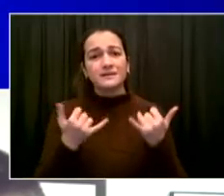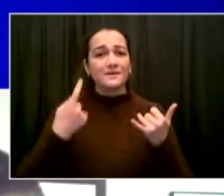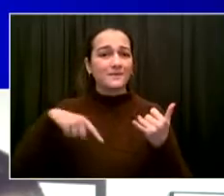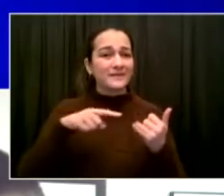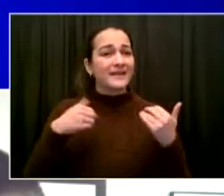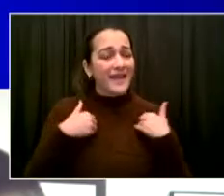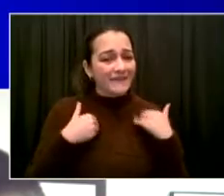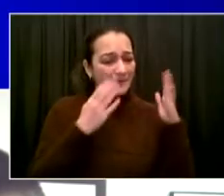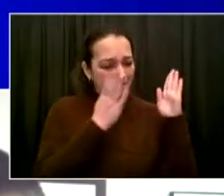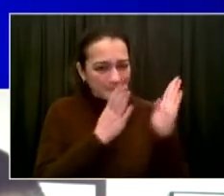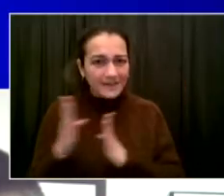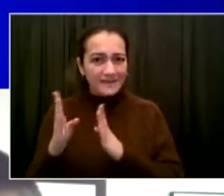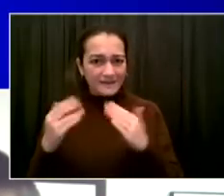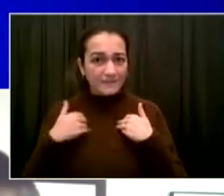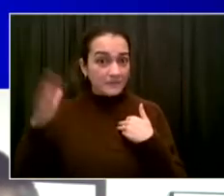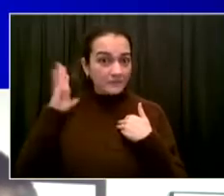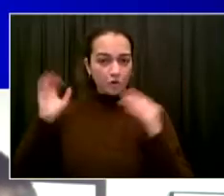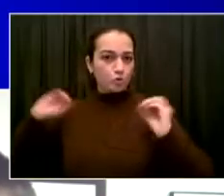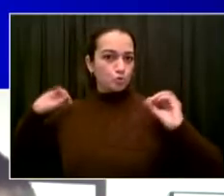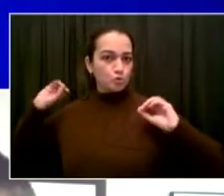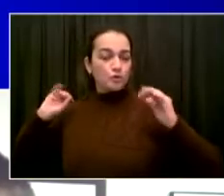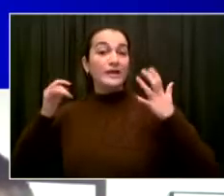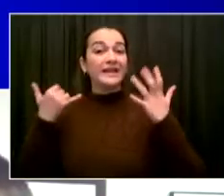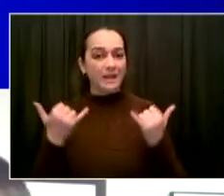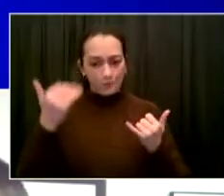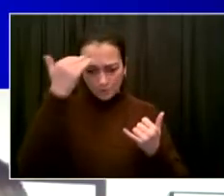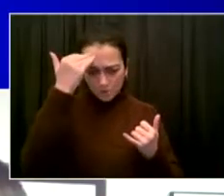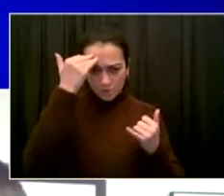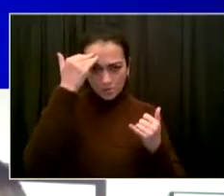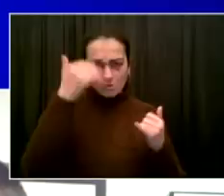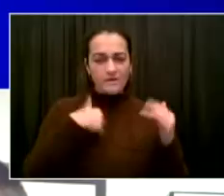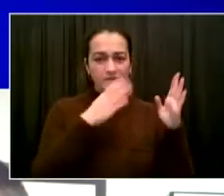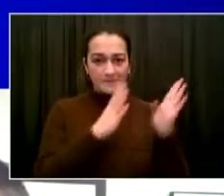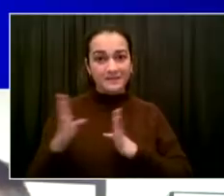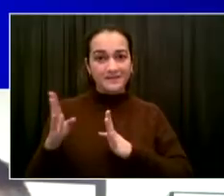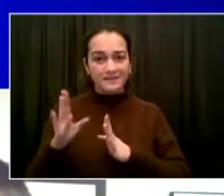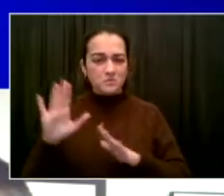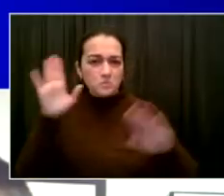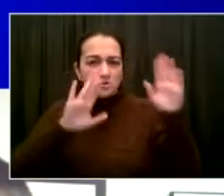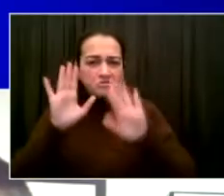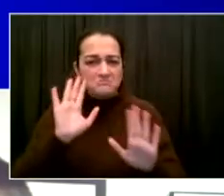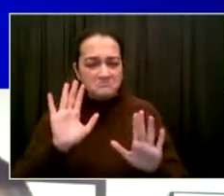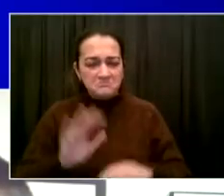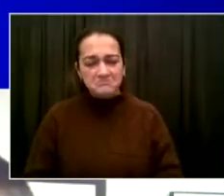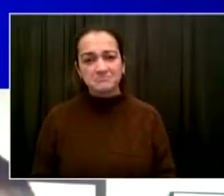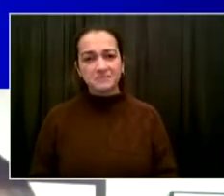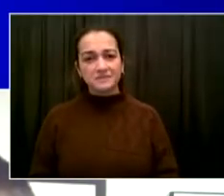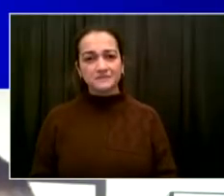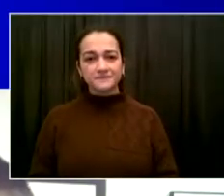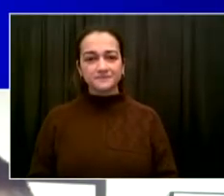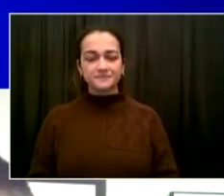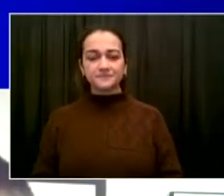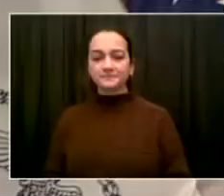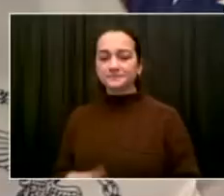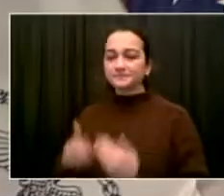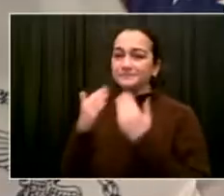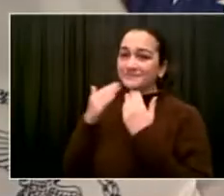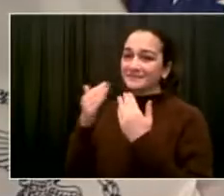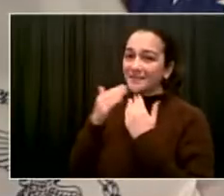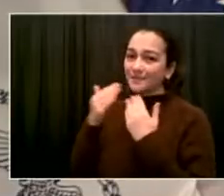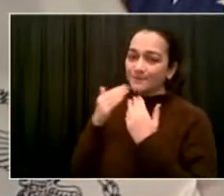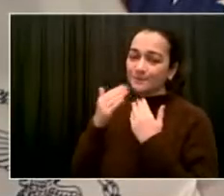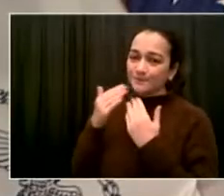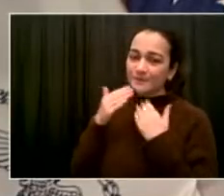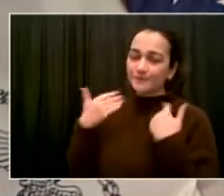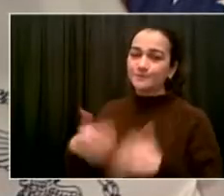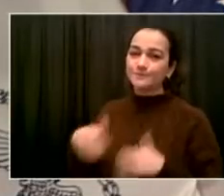Thank you so much, Dave. Appreciate very clear, powerful presentation so people can understand what we're going on. As you just said, it'll be a